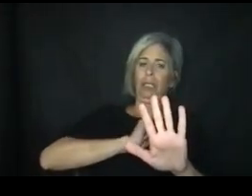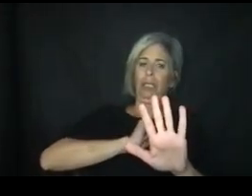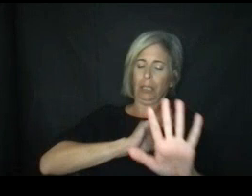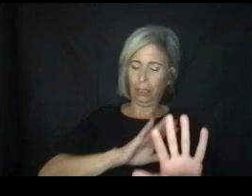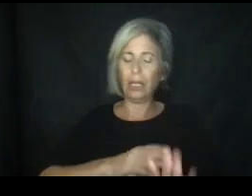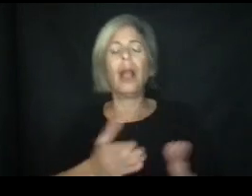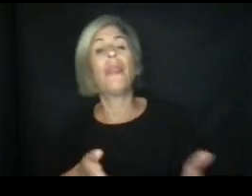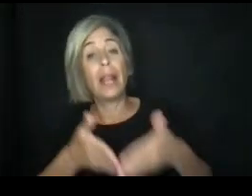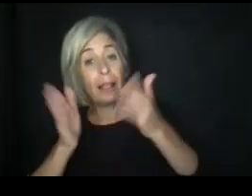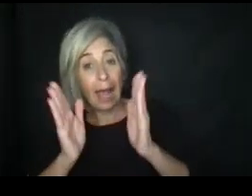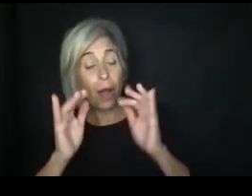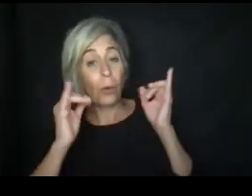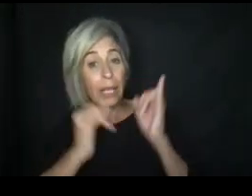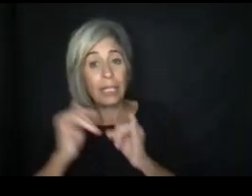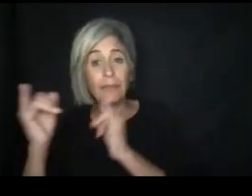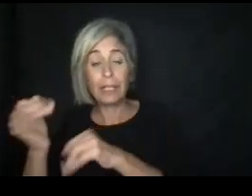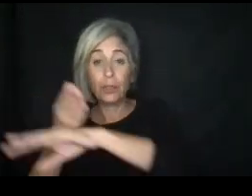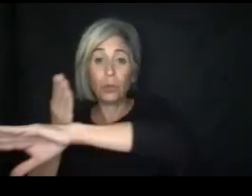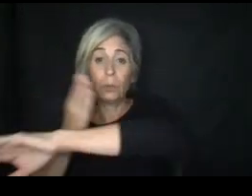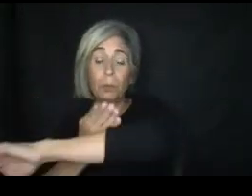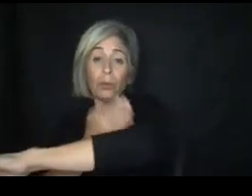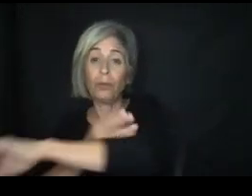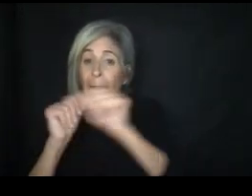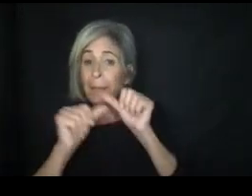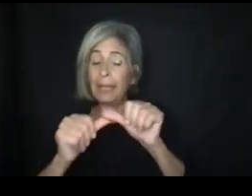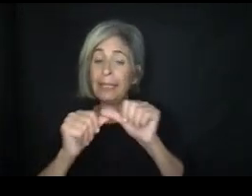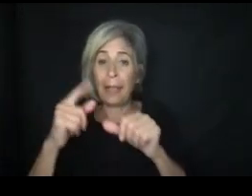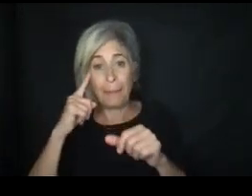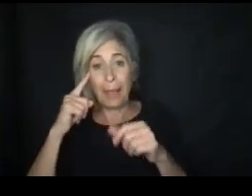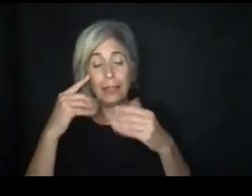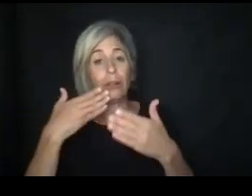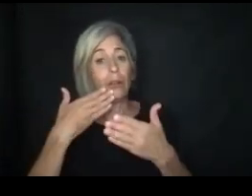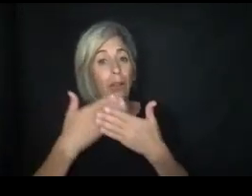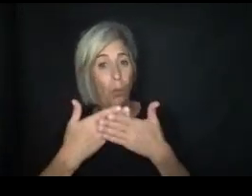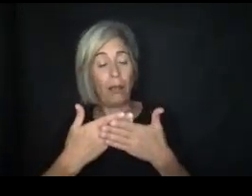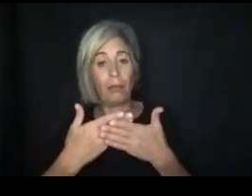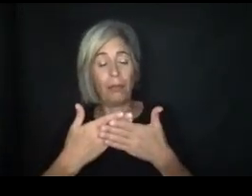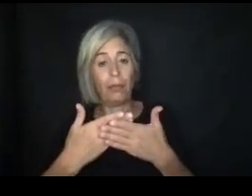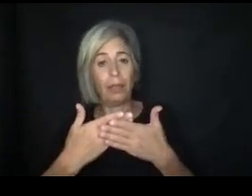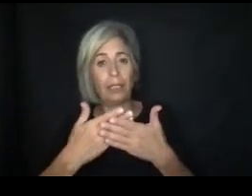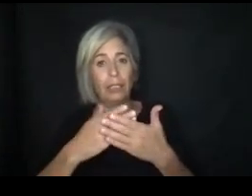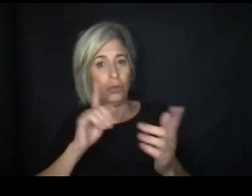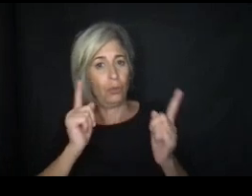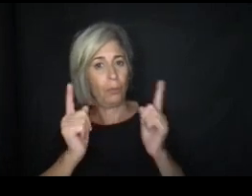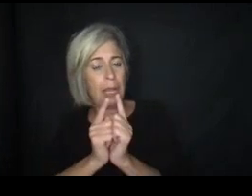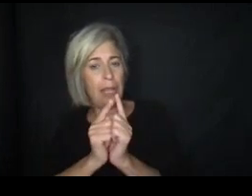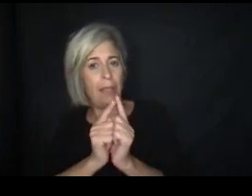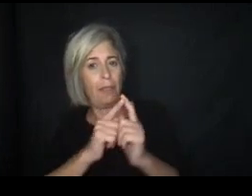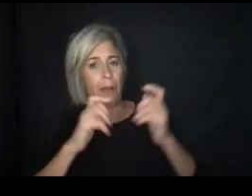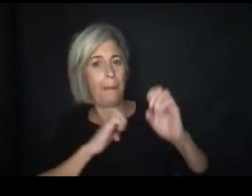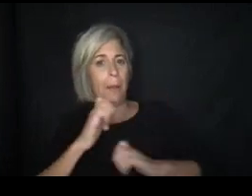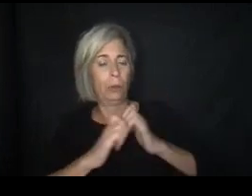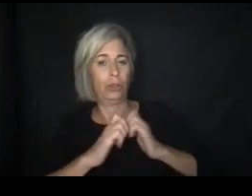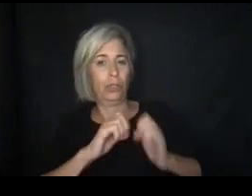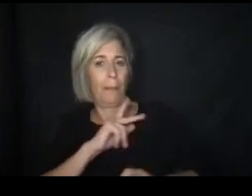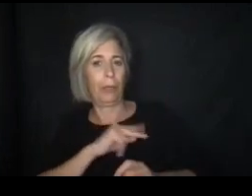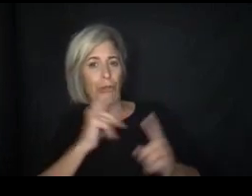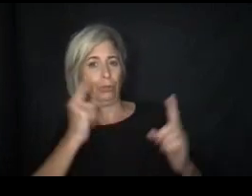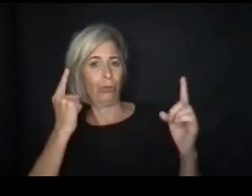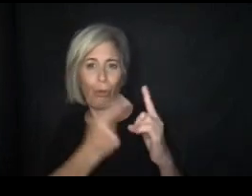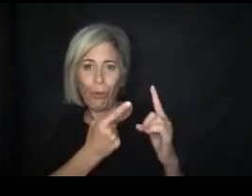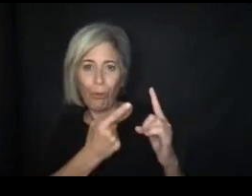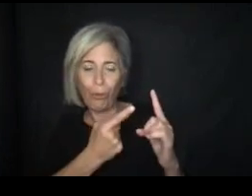that allows individuals to improve and maintain their mental well-being and therefore meet their personal, emotional, and mental health goals. Our